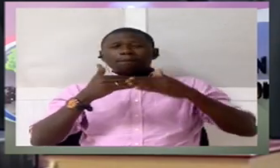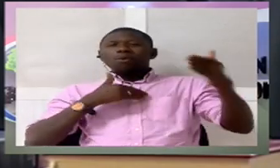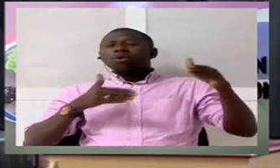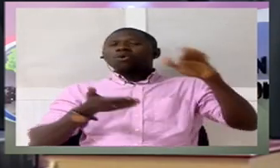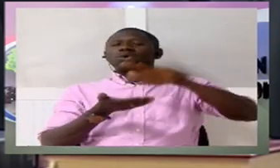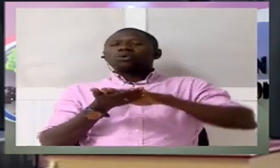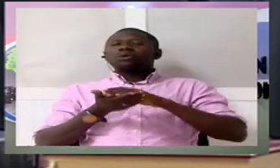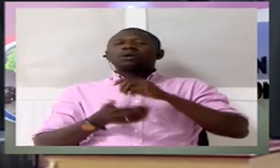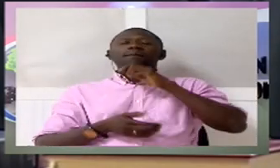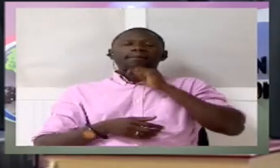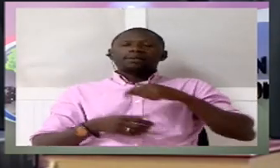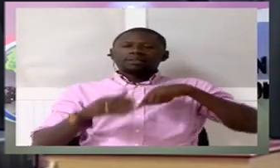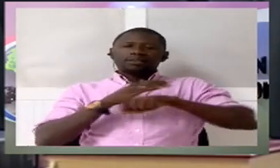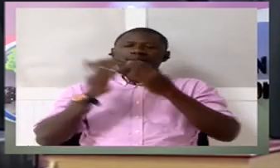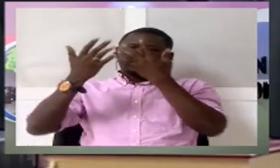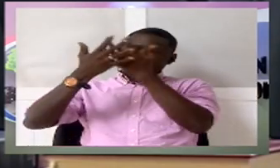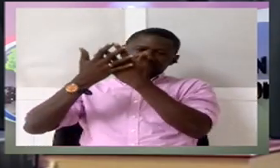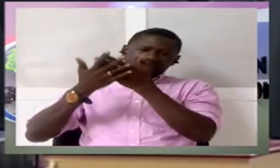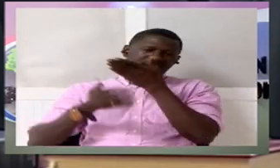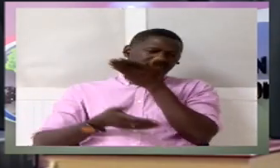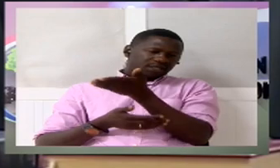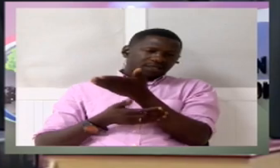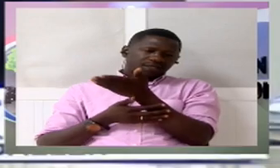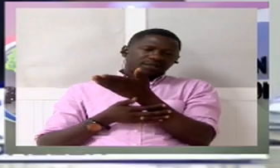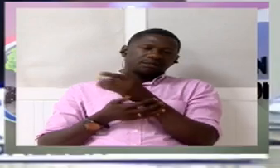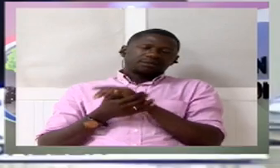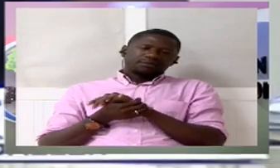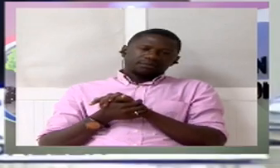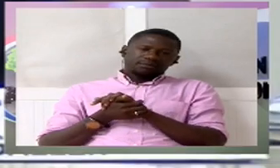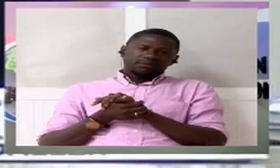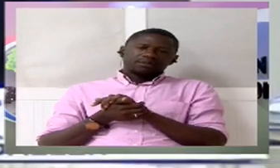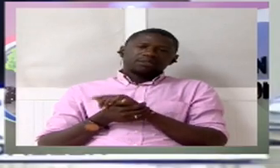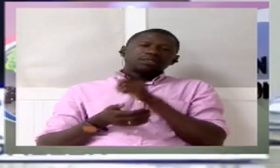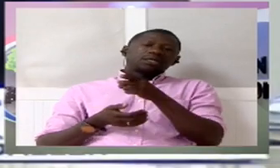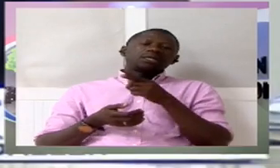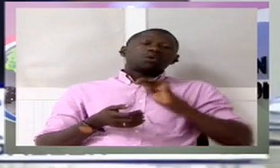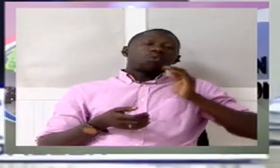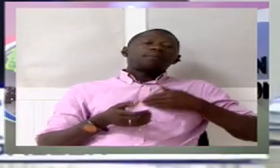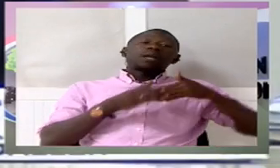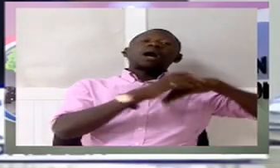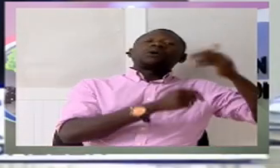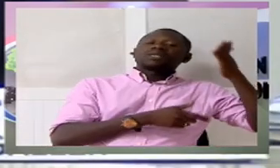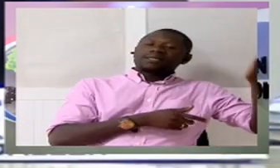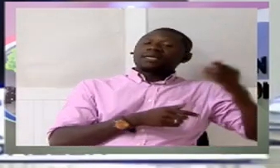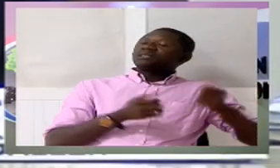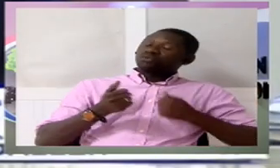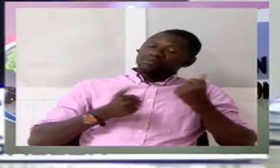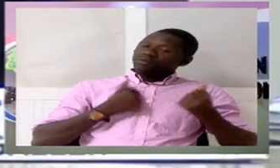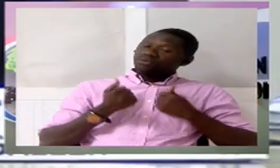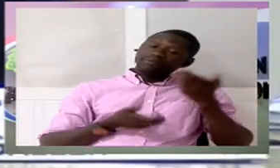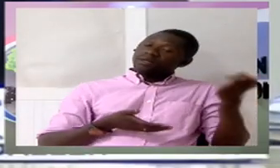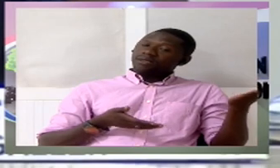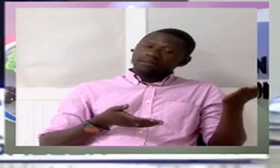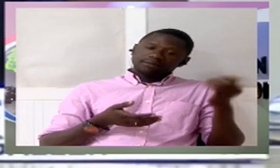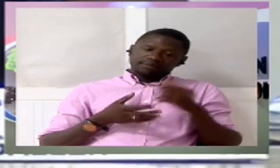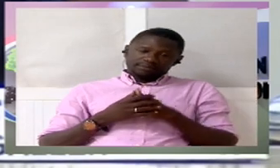prison mole hakiroto bake londi bake kasoro than the woman outside ka katambini